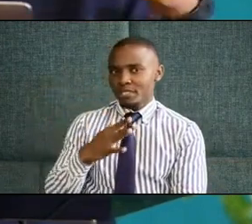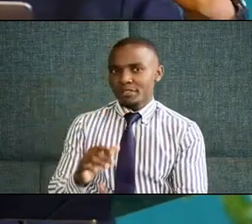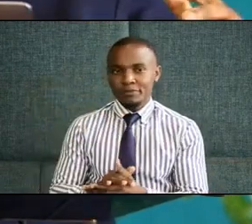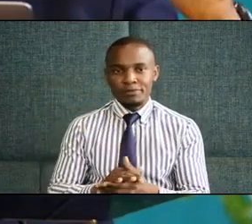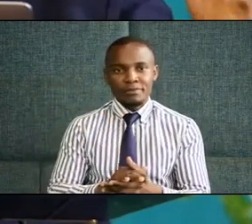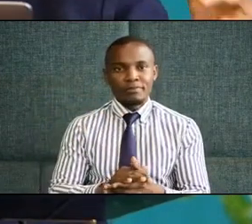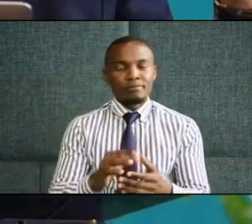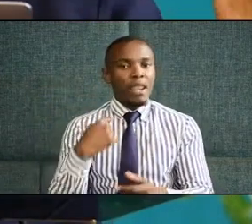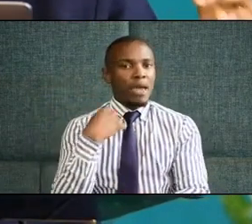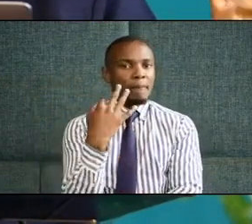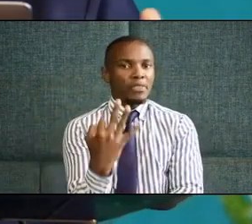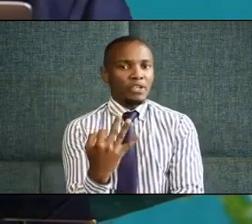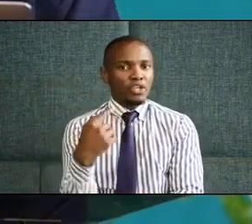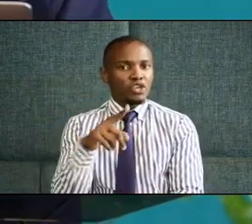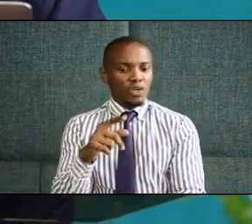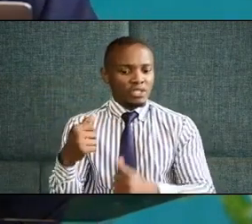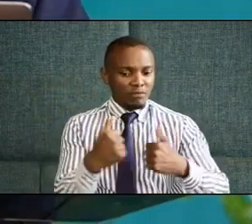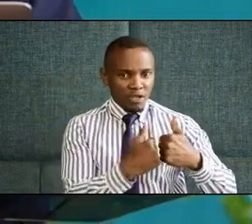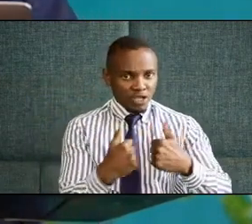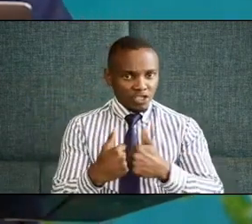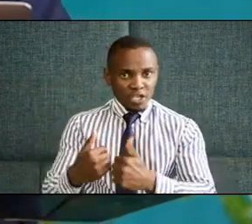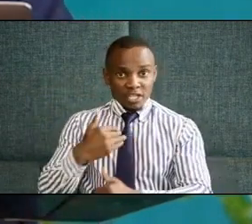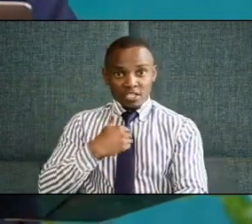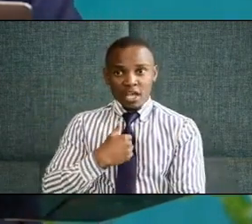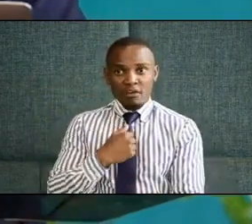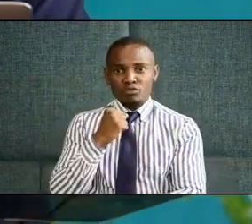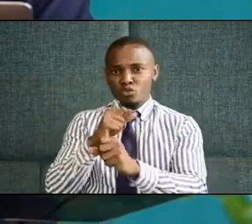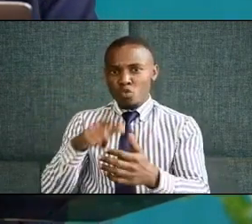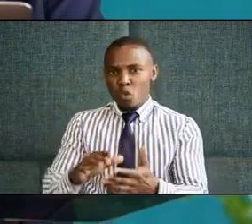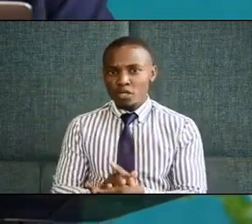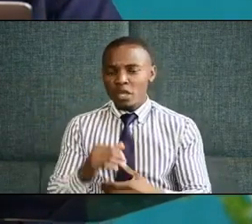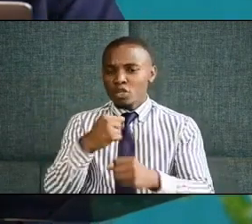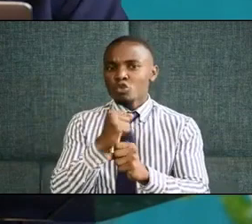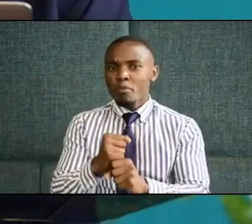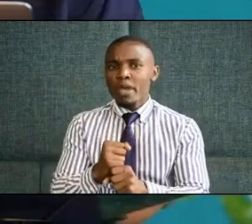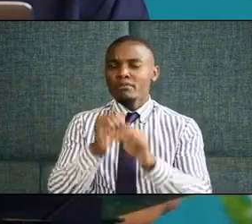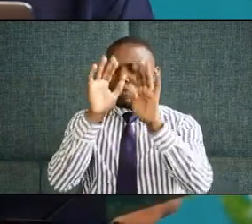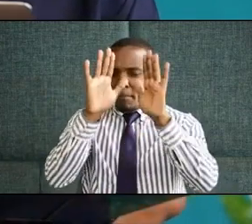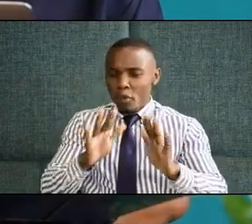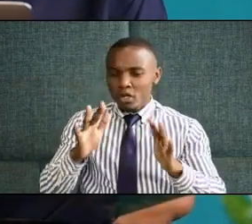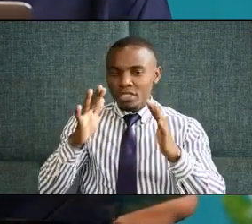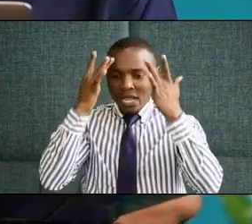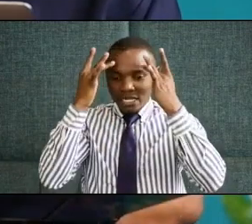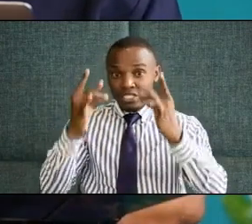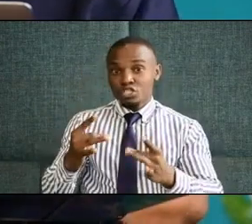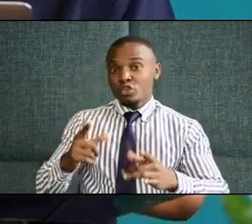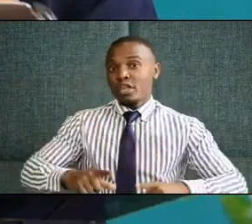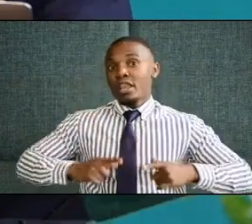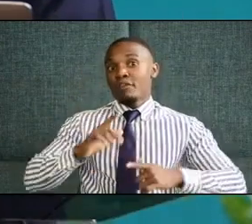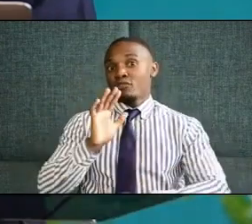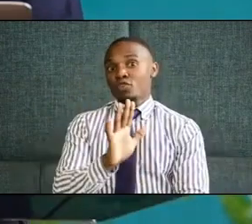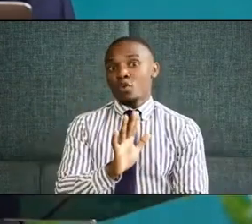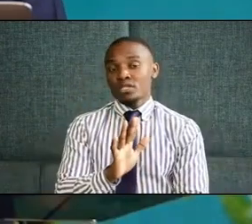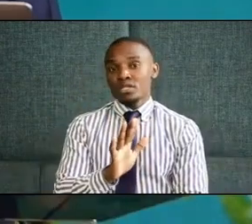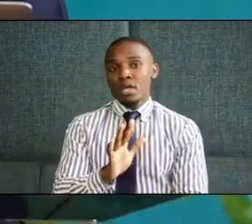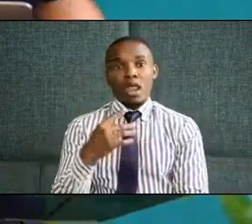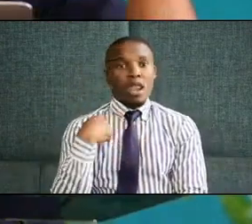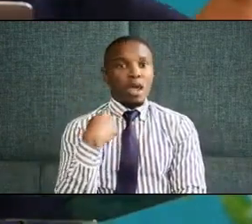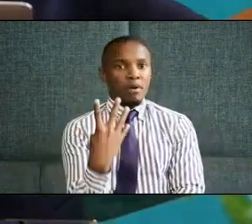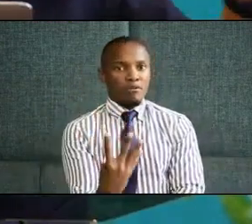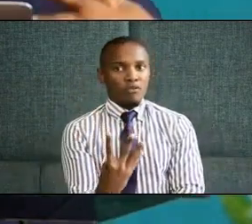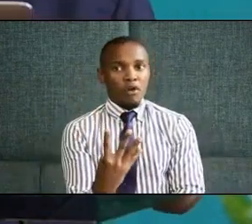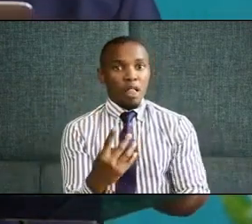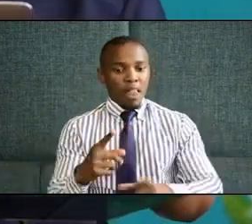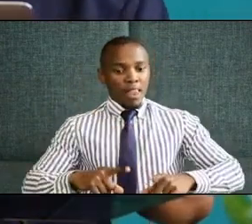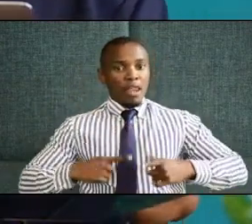is you are going to be challenged to make the most important decision of your life. And promise number four, our lives,